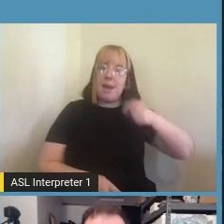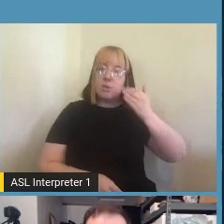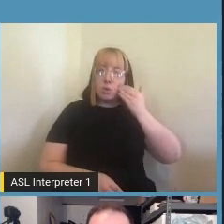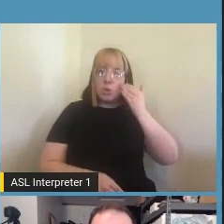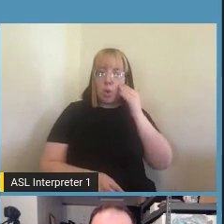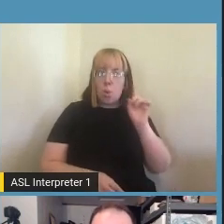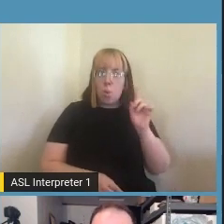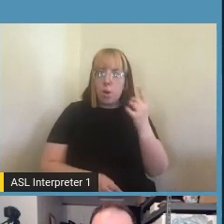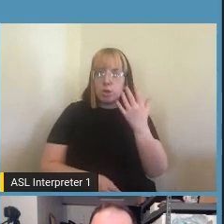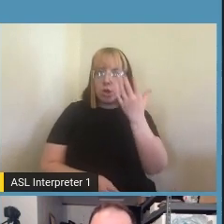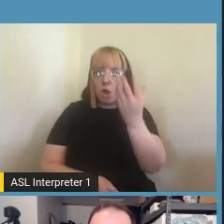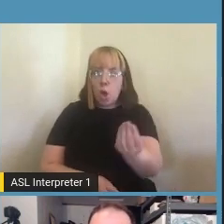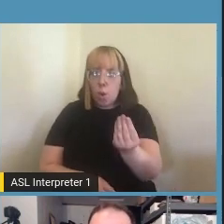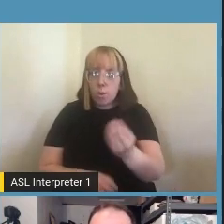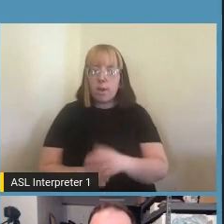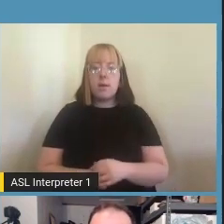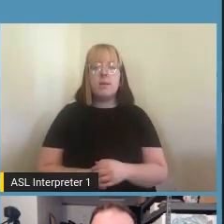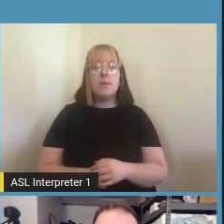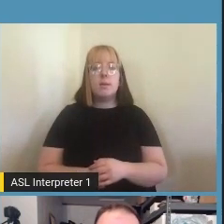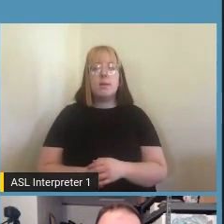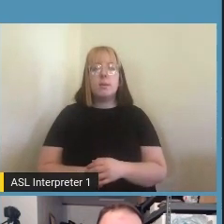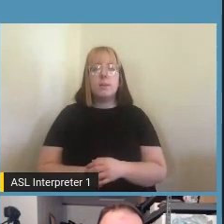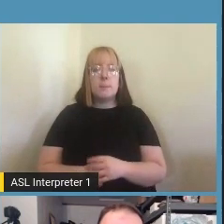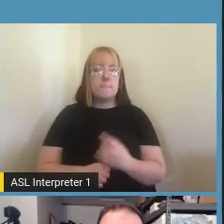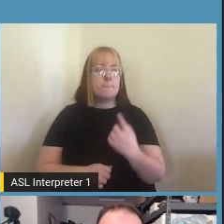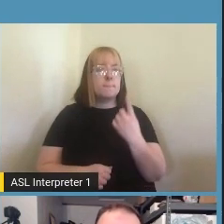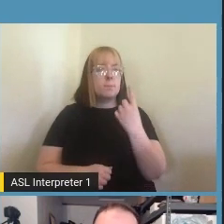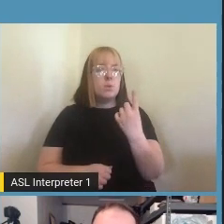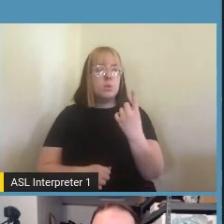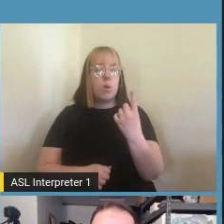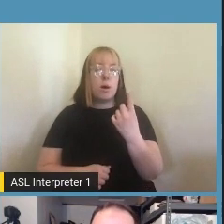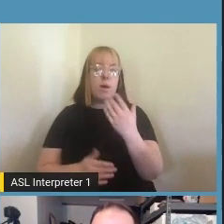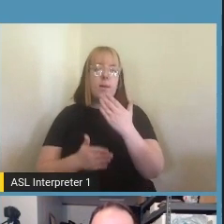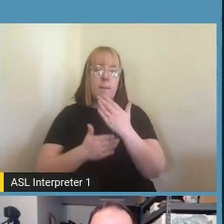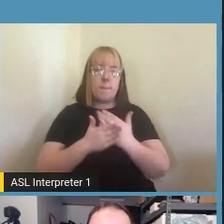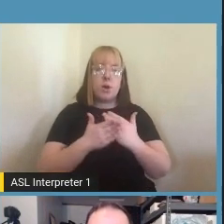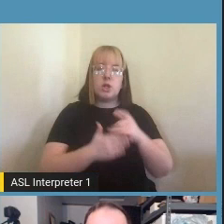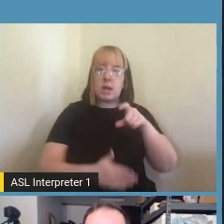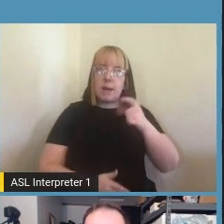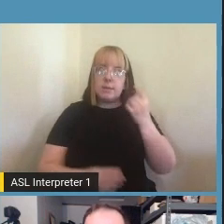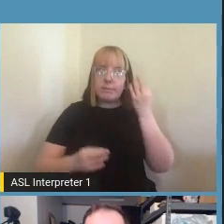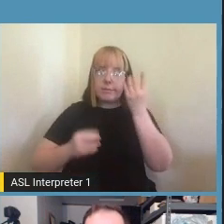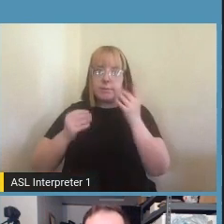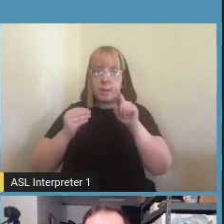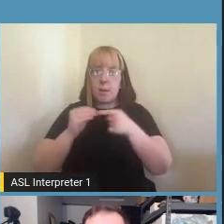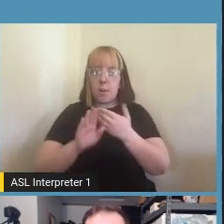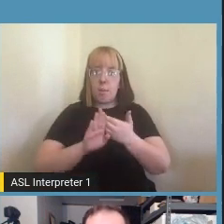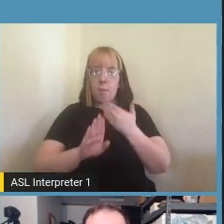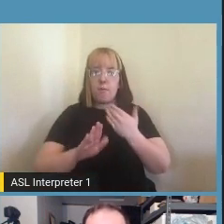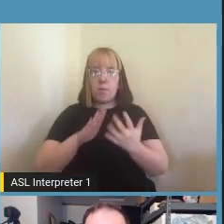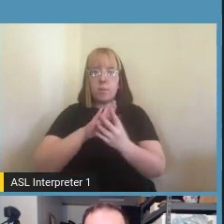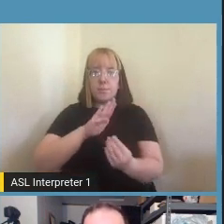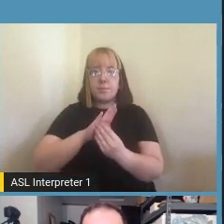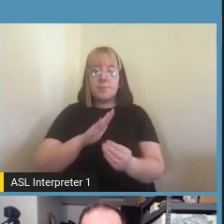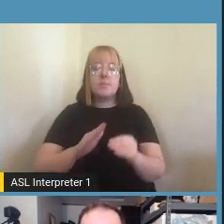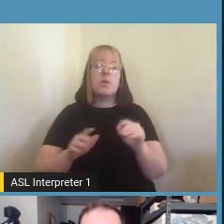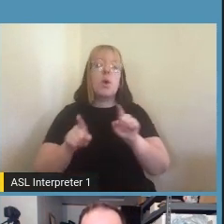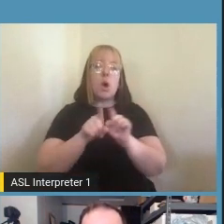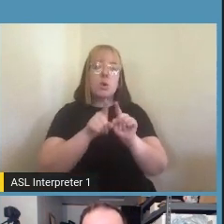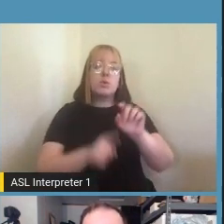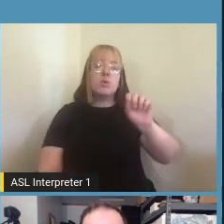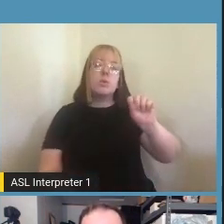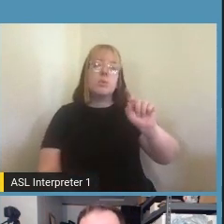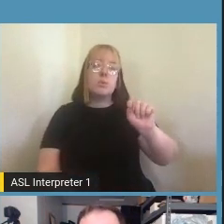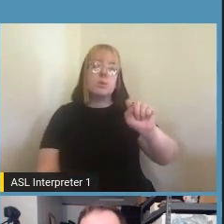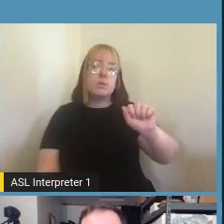this is one component that's going to need to be considered. Another thing is just stability. If you